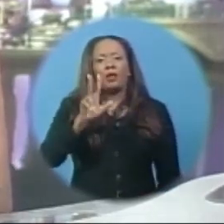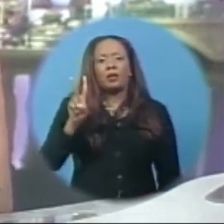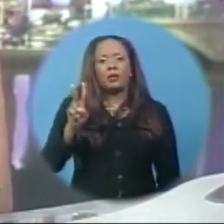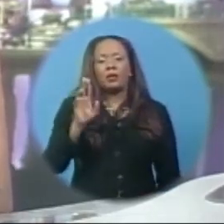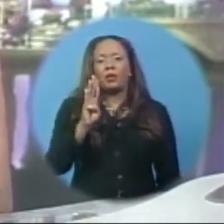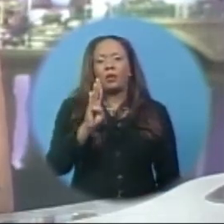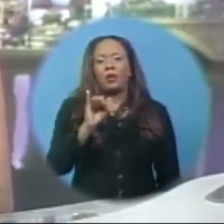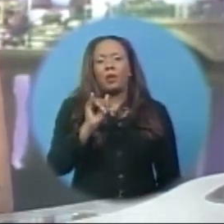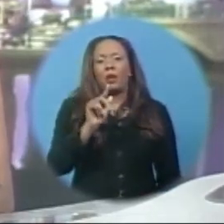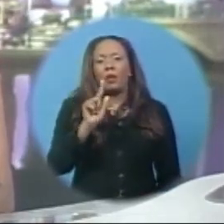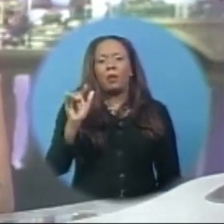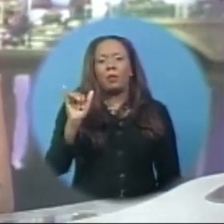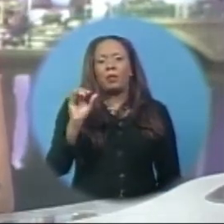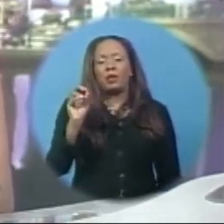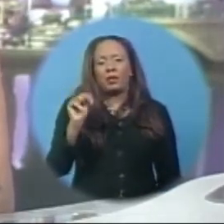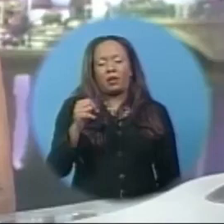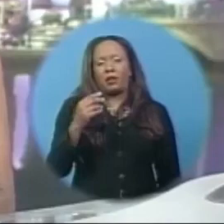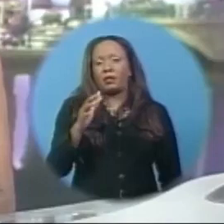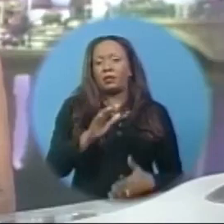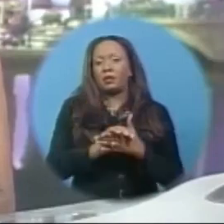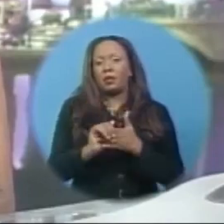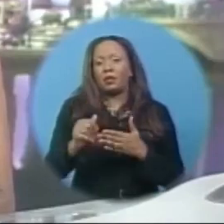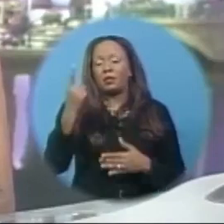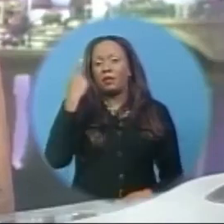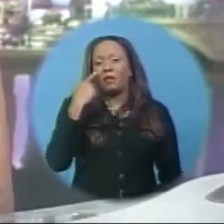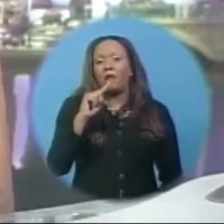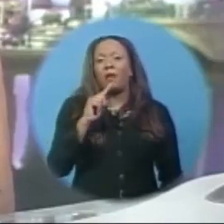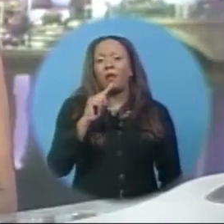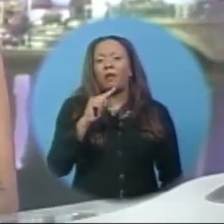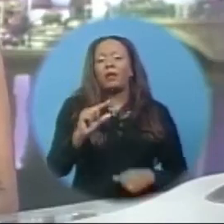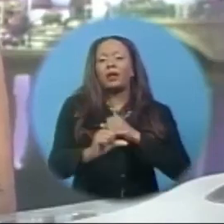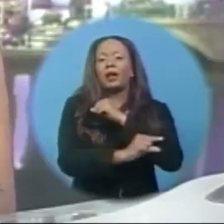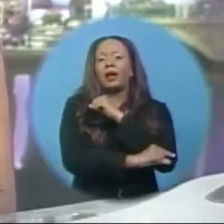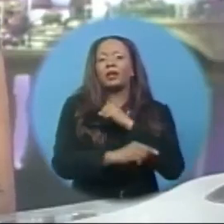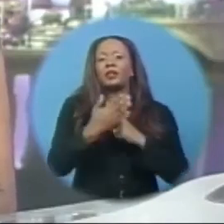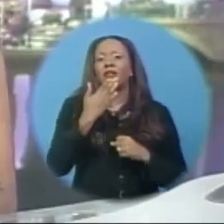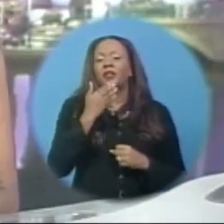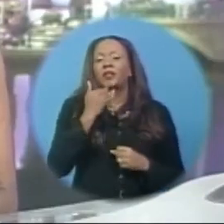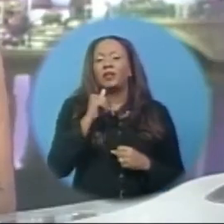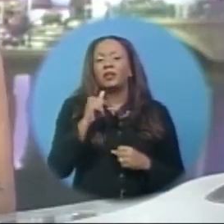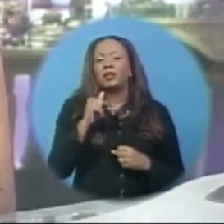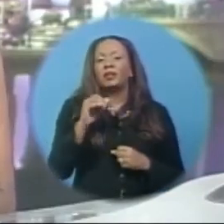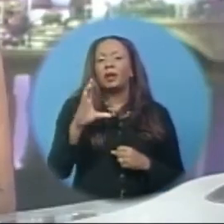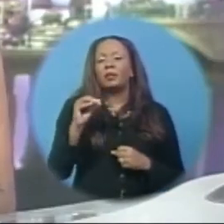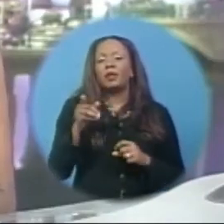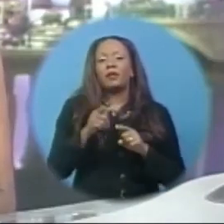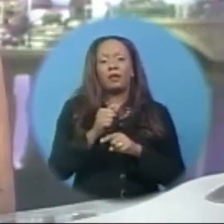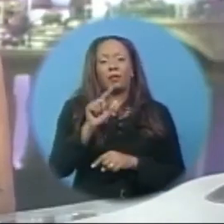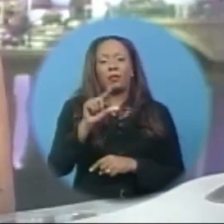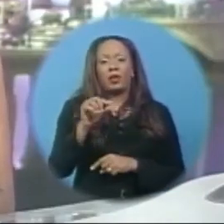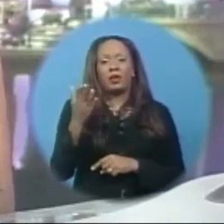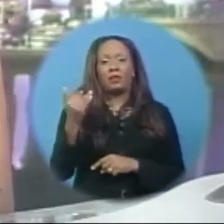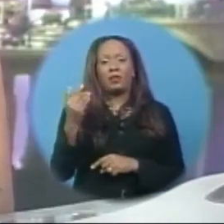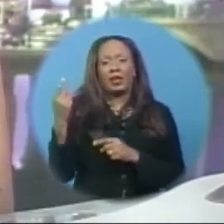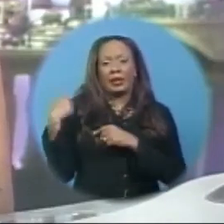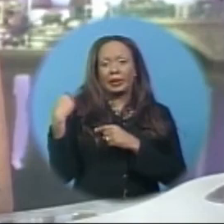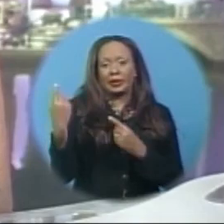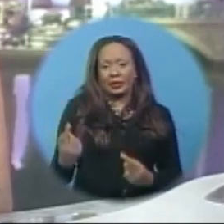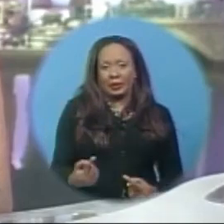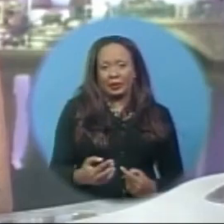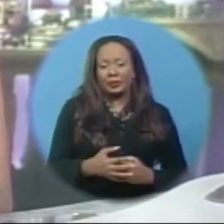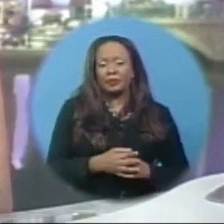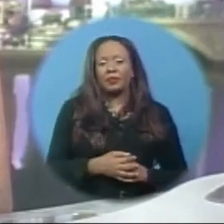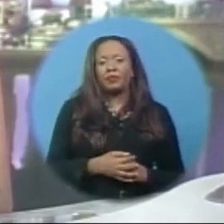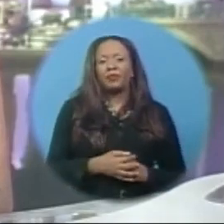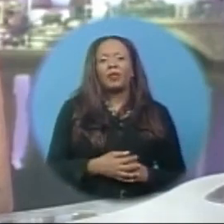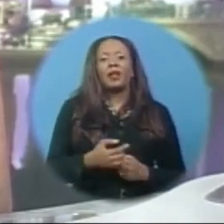sugar company Gaisuco since coming to office in 2015. Agriculture Minister Noel Holder told the National Assembly